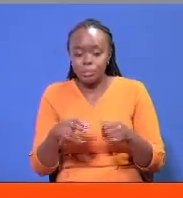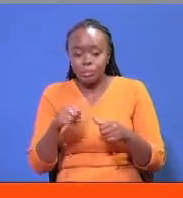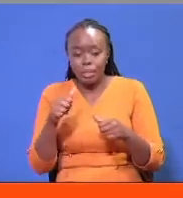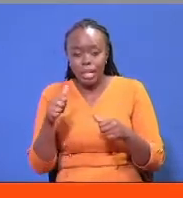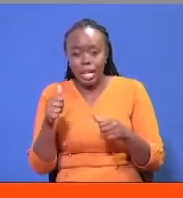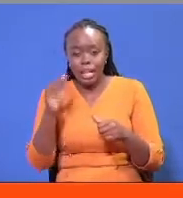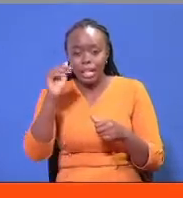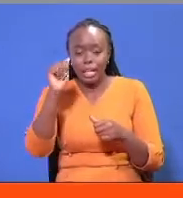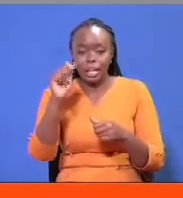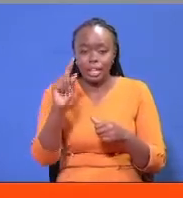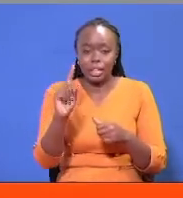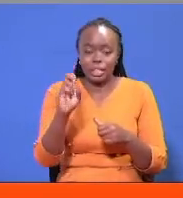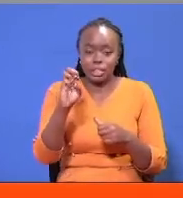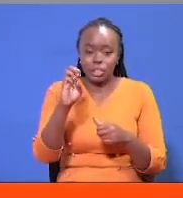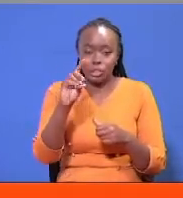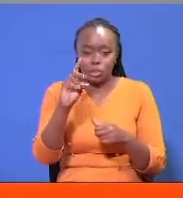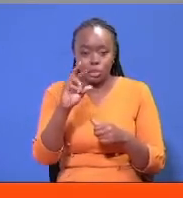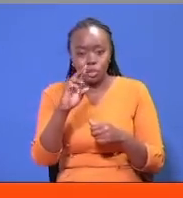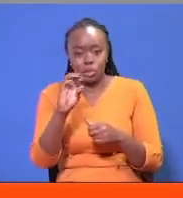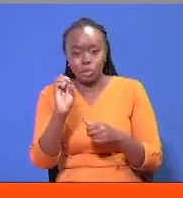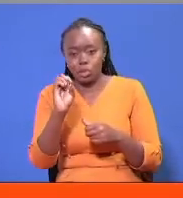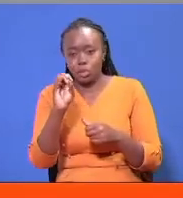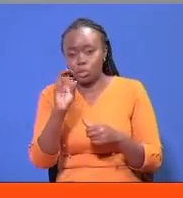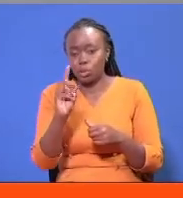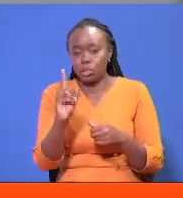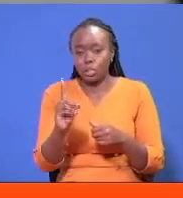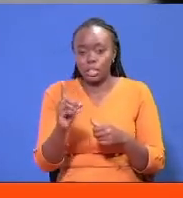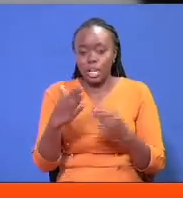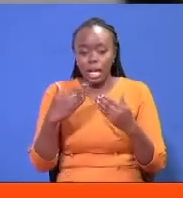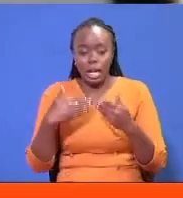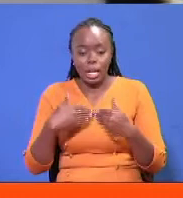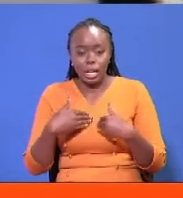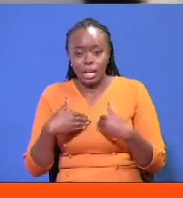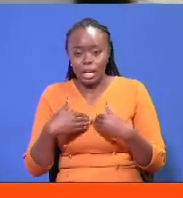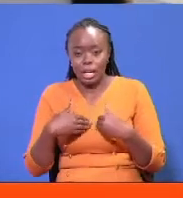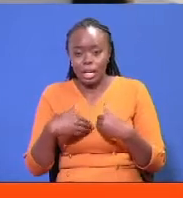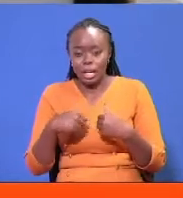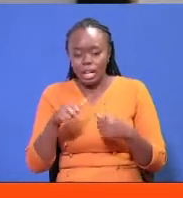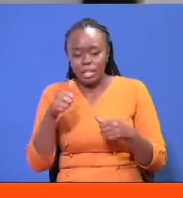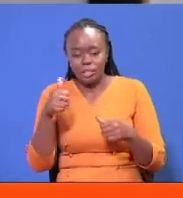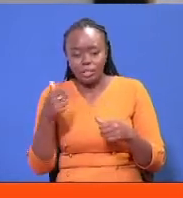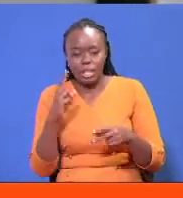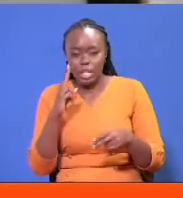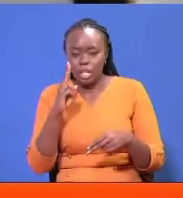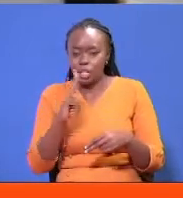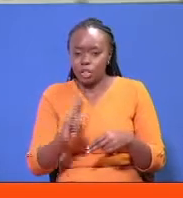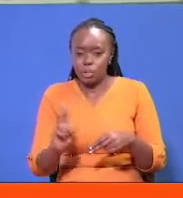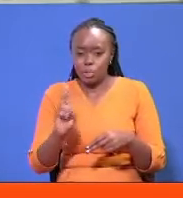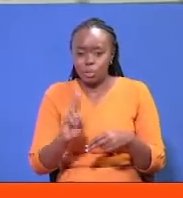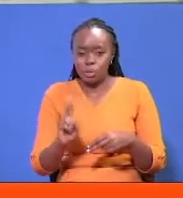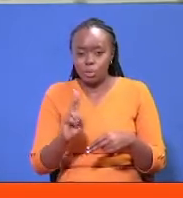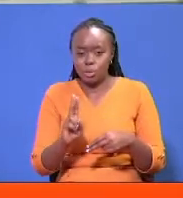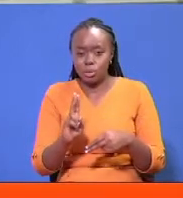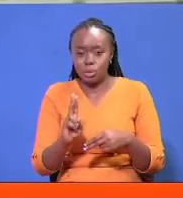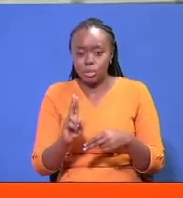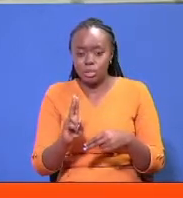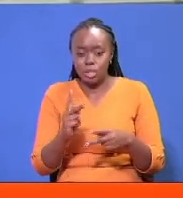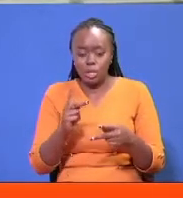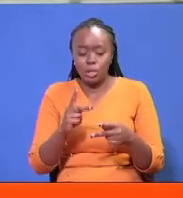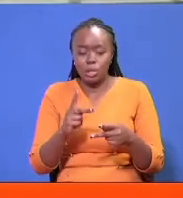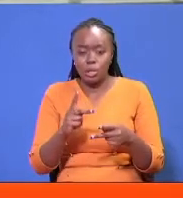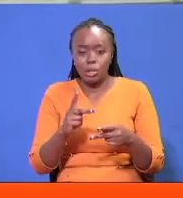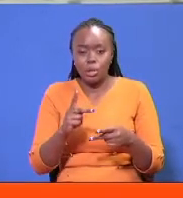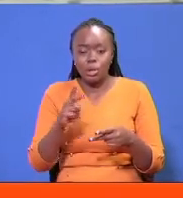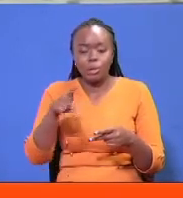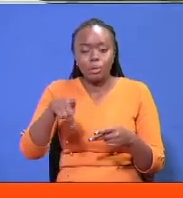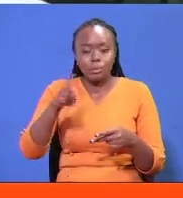Android-based softwares, we have the option of using the product's software,